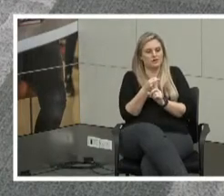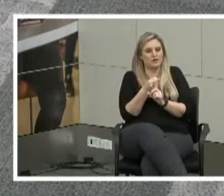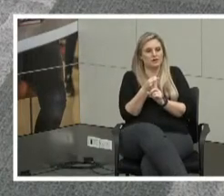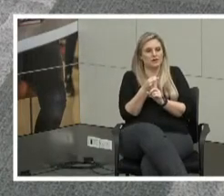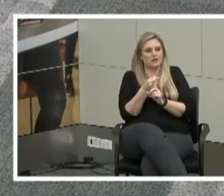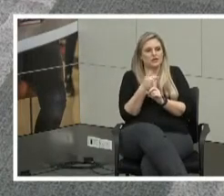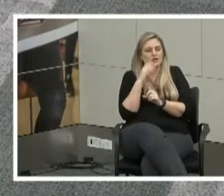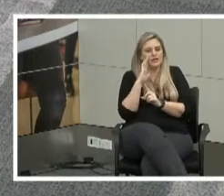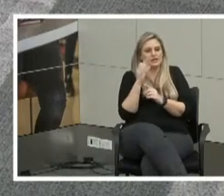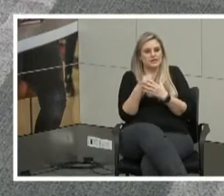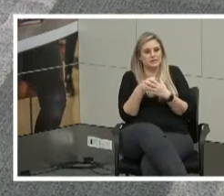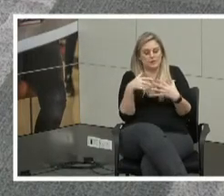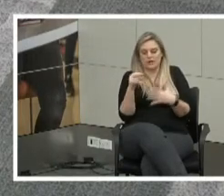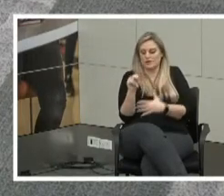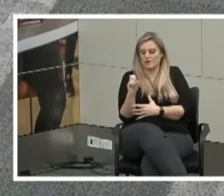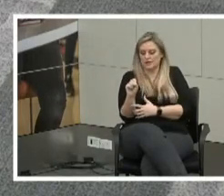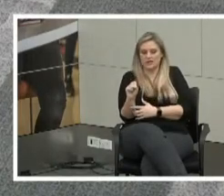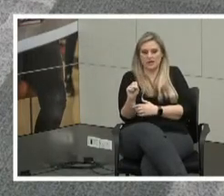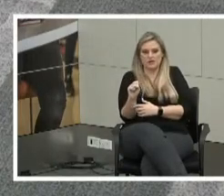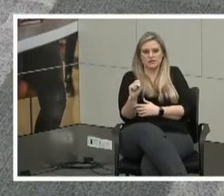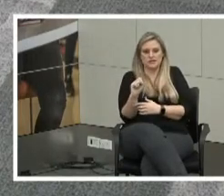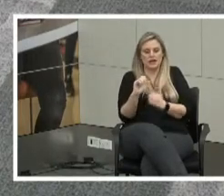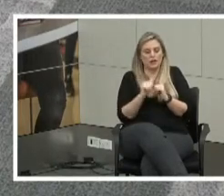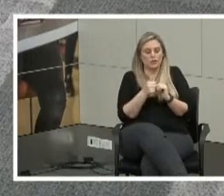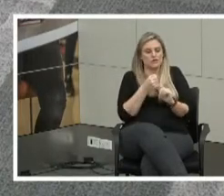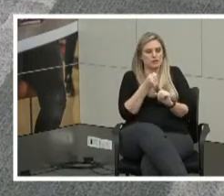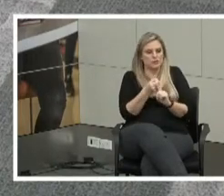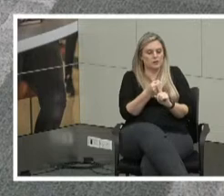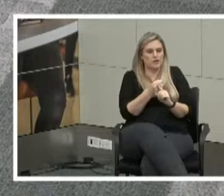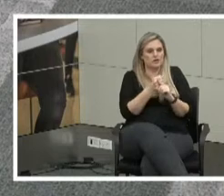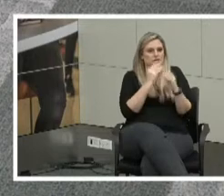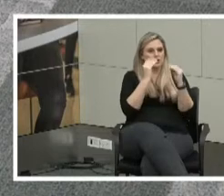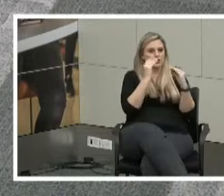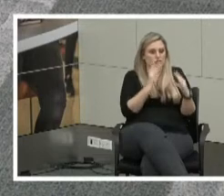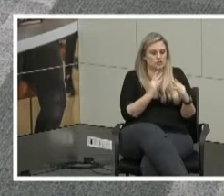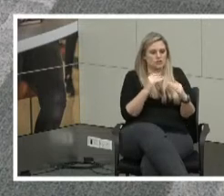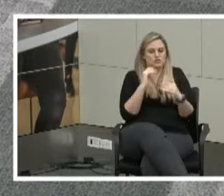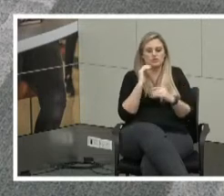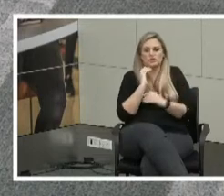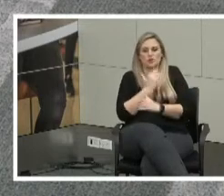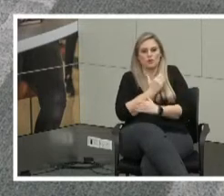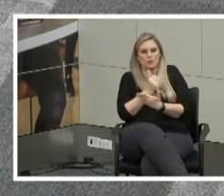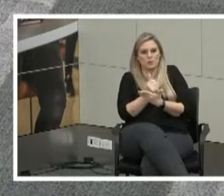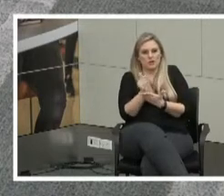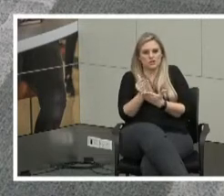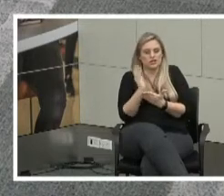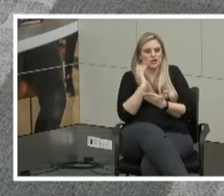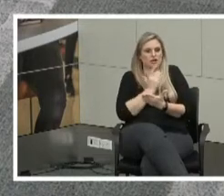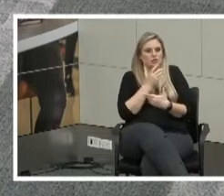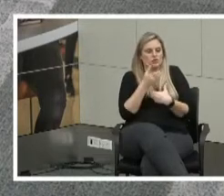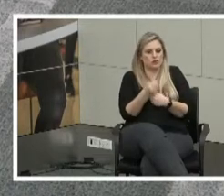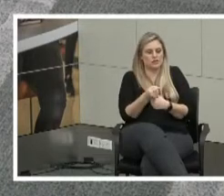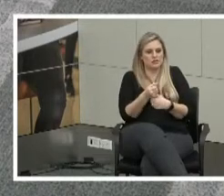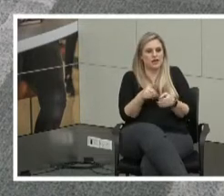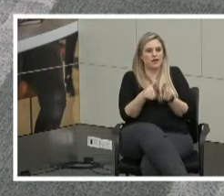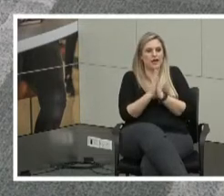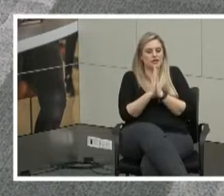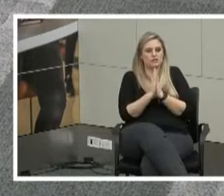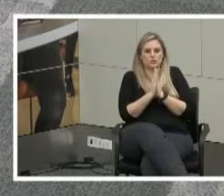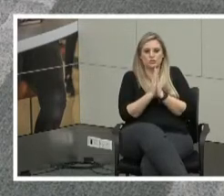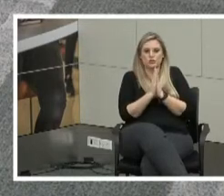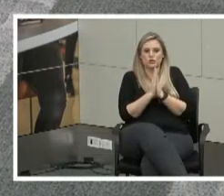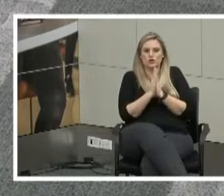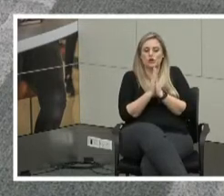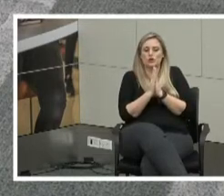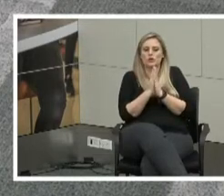expand any is having on our Educators on our budget and the trust I ask that the board reconsider the expansion of NES